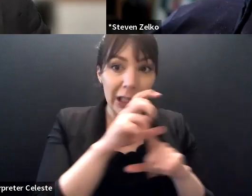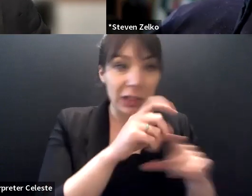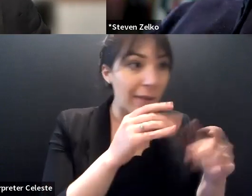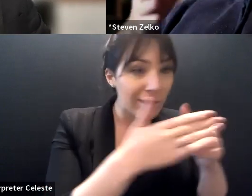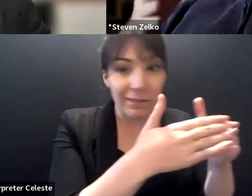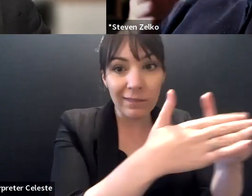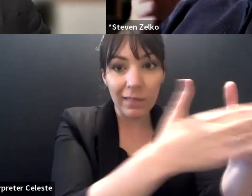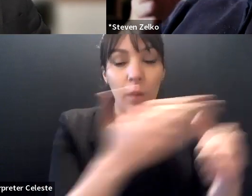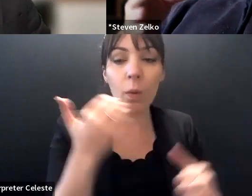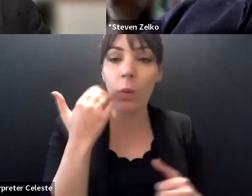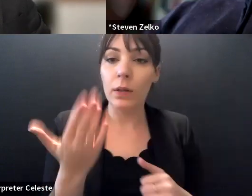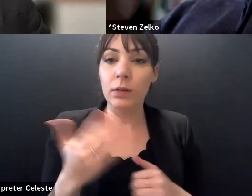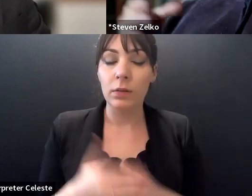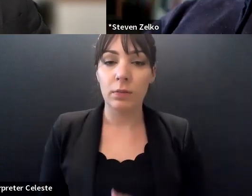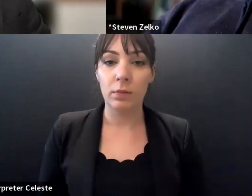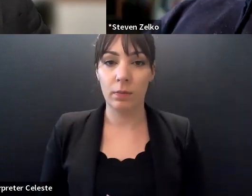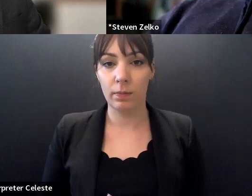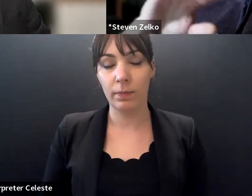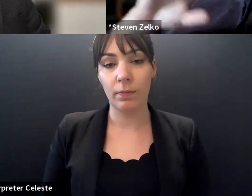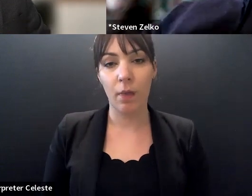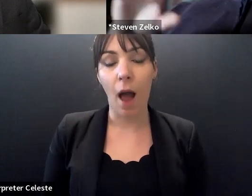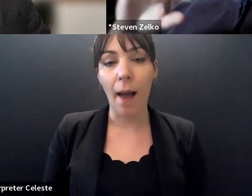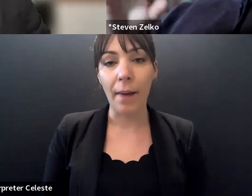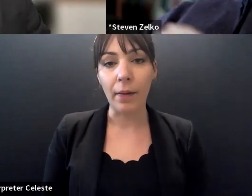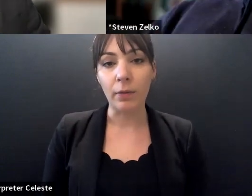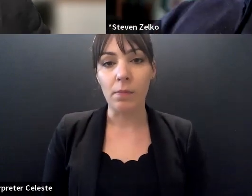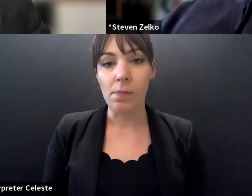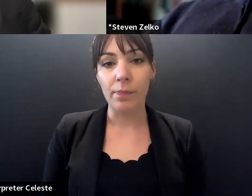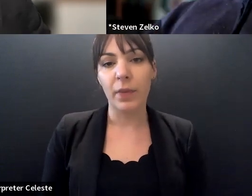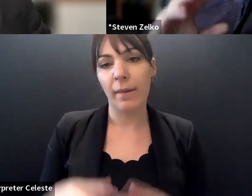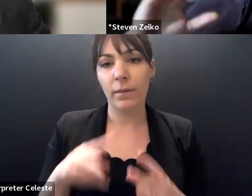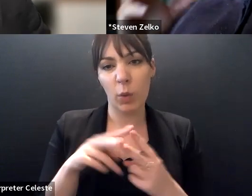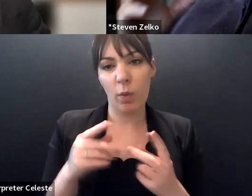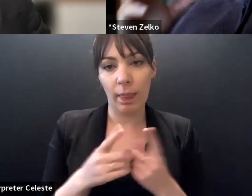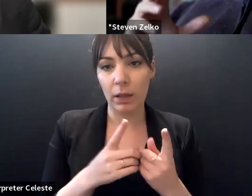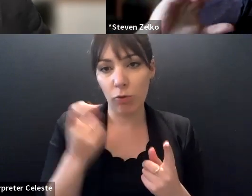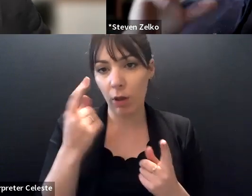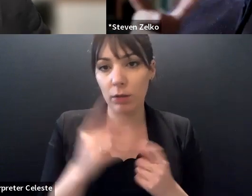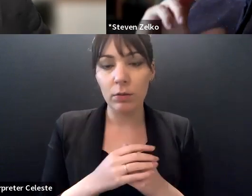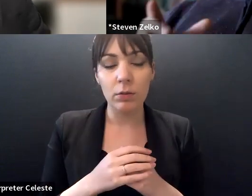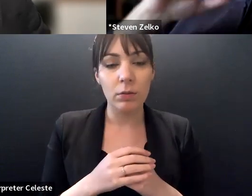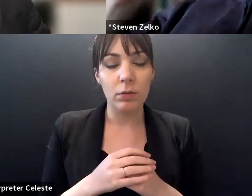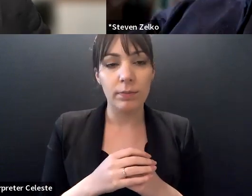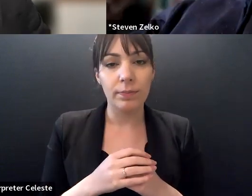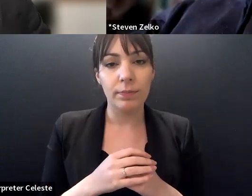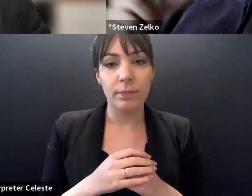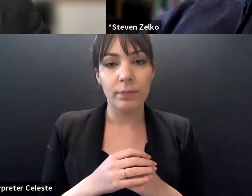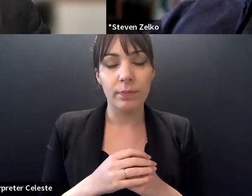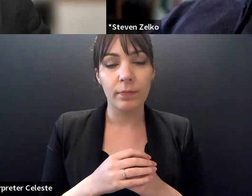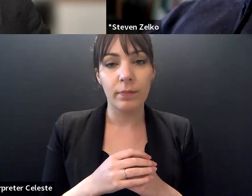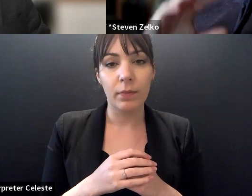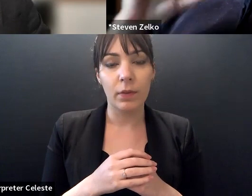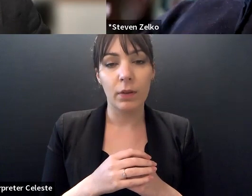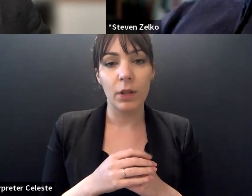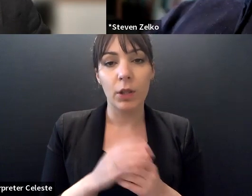of engagement that you get from inception? So they're the two major ones for me. But yeah, the tool rather than the tool and the communal aspect